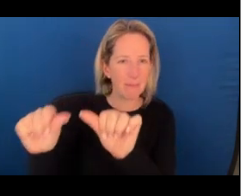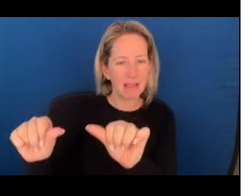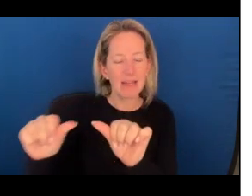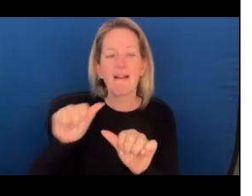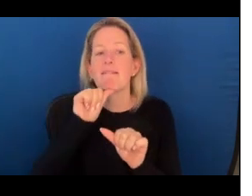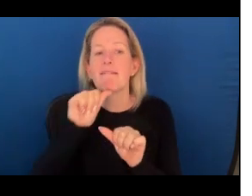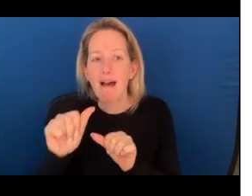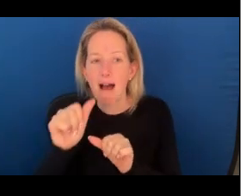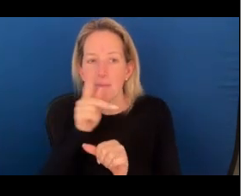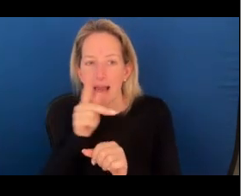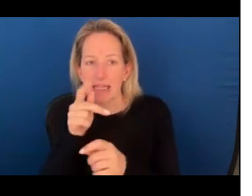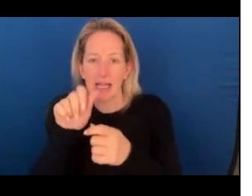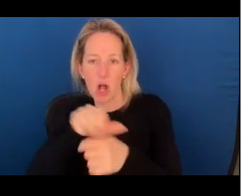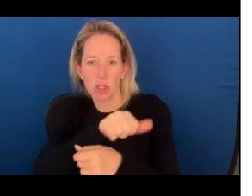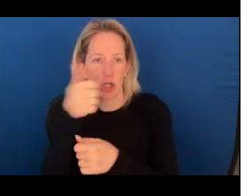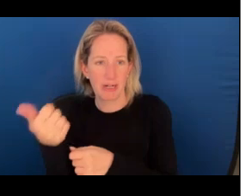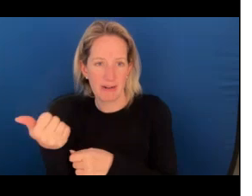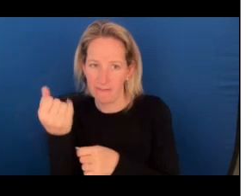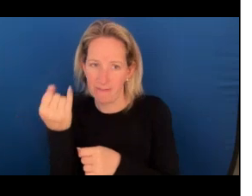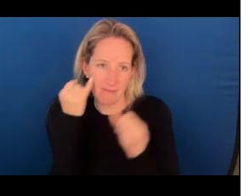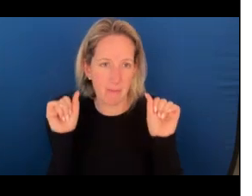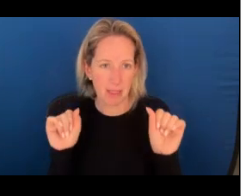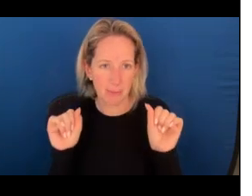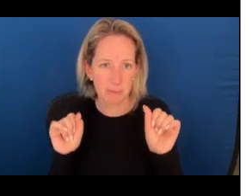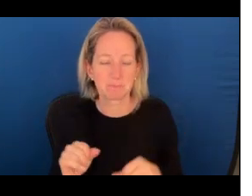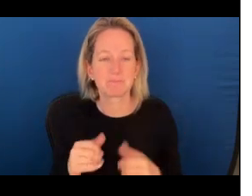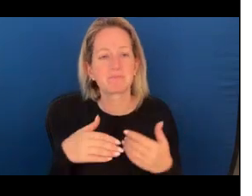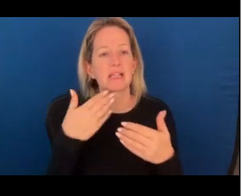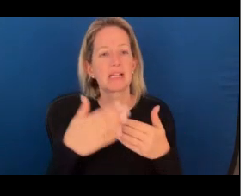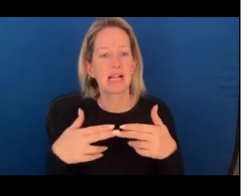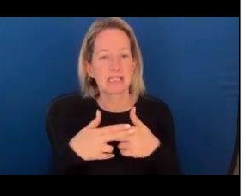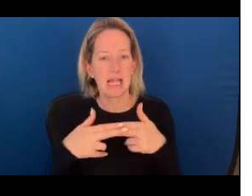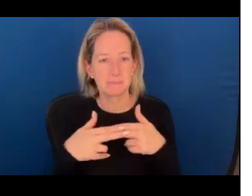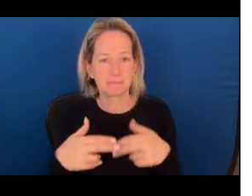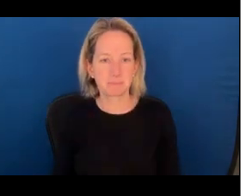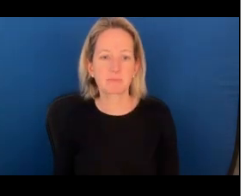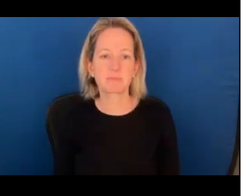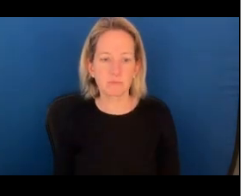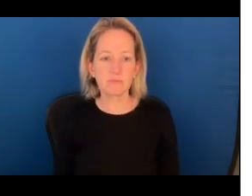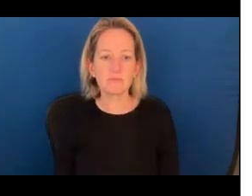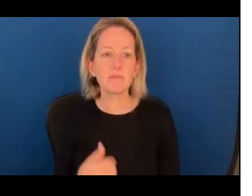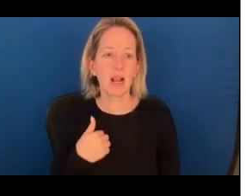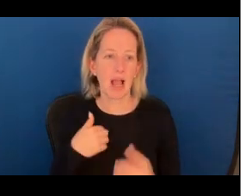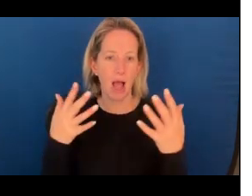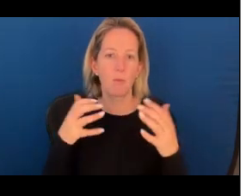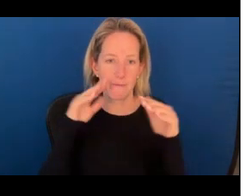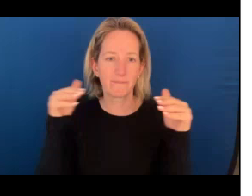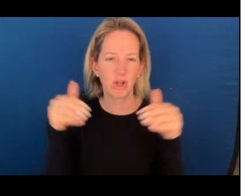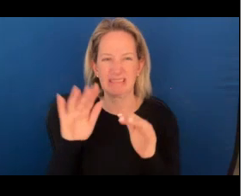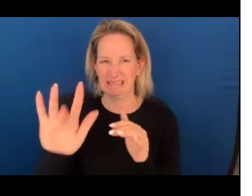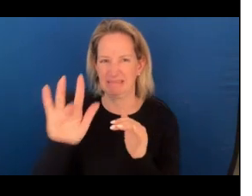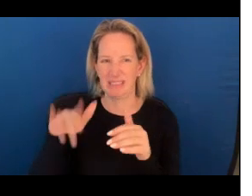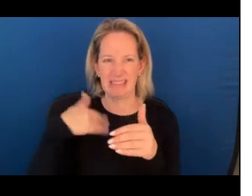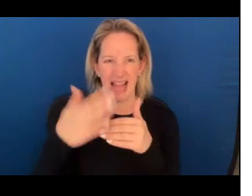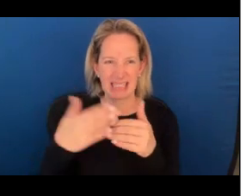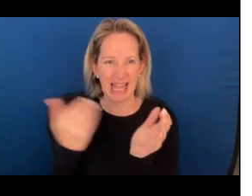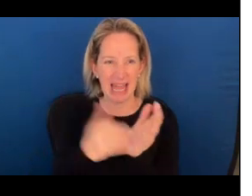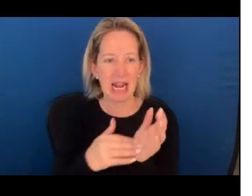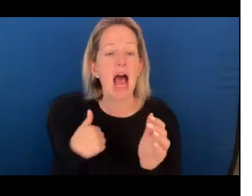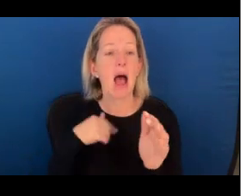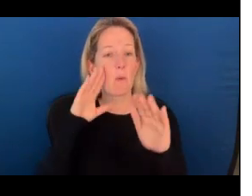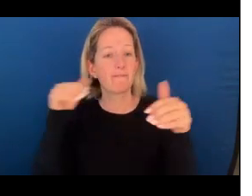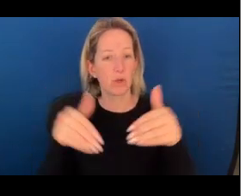alternatives wherever possible. Next slide. So I'm going to focus on, you can press next again. I'm going to focus on three